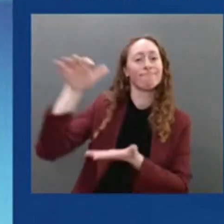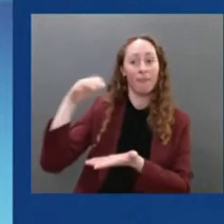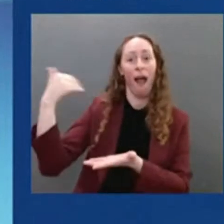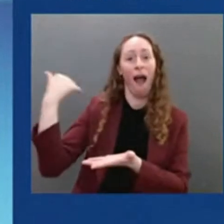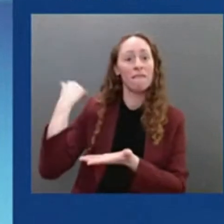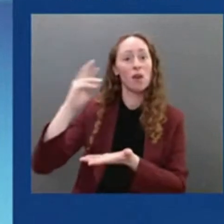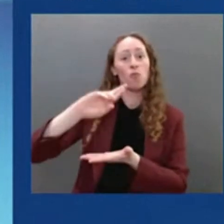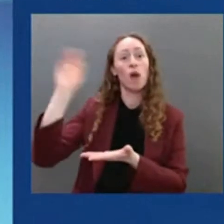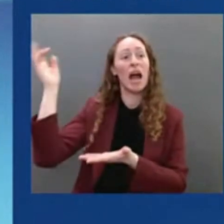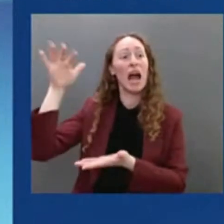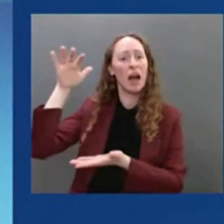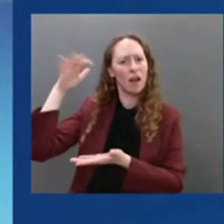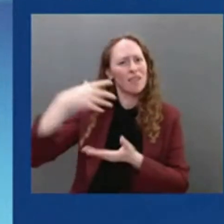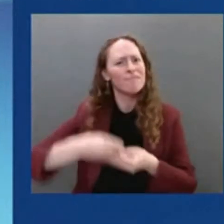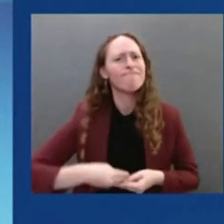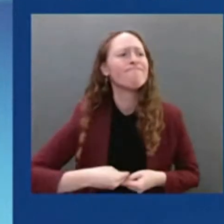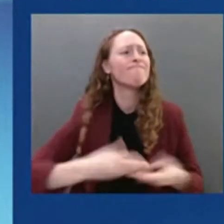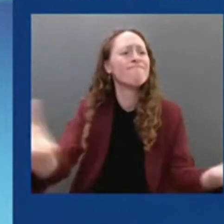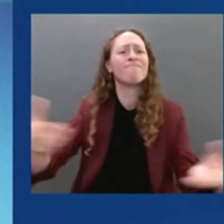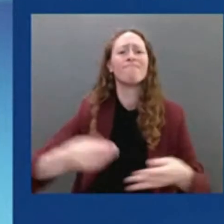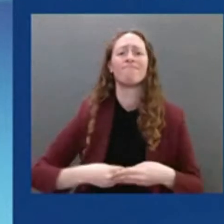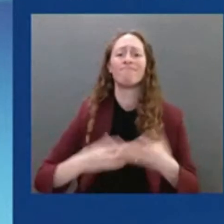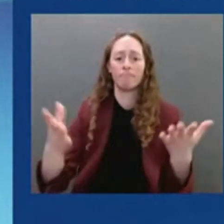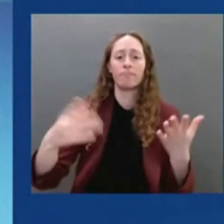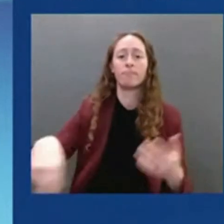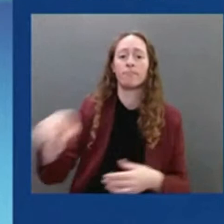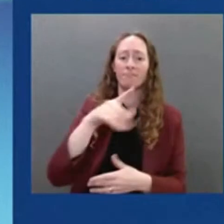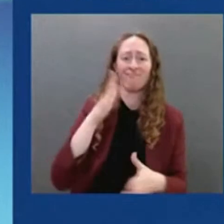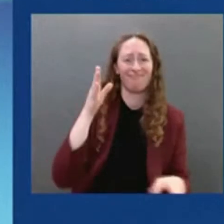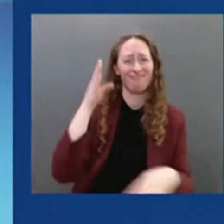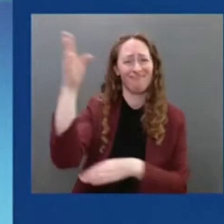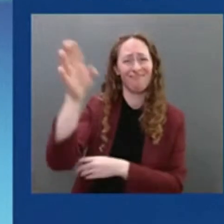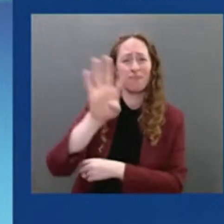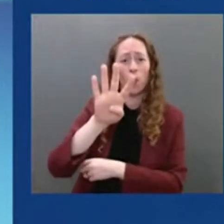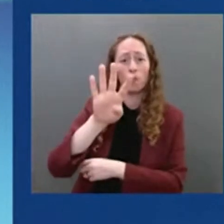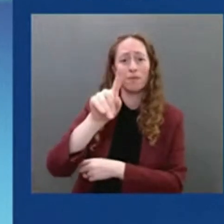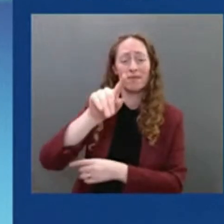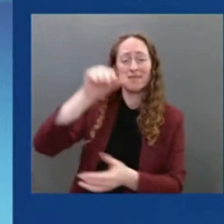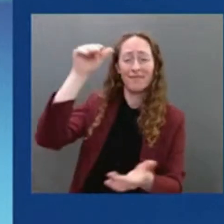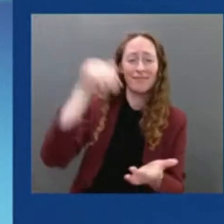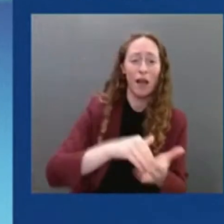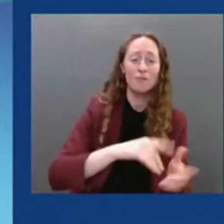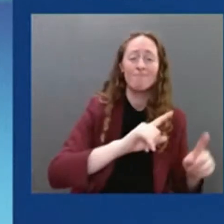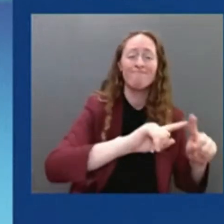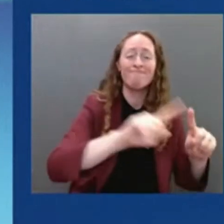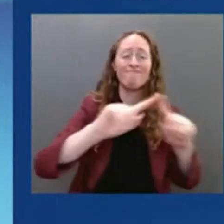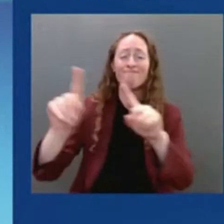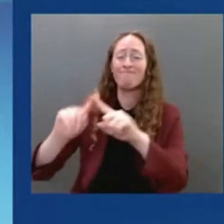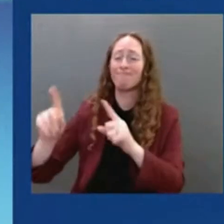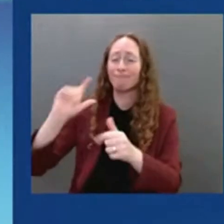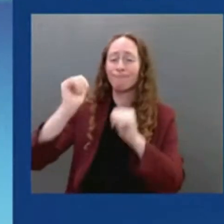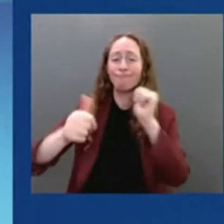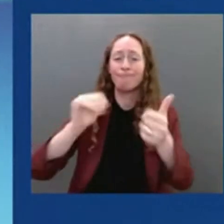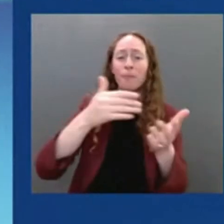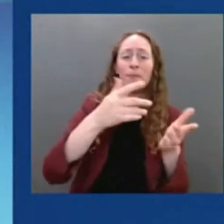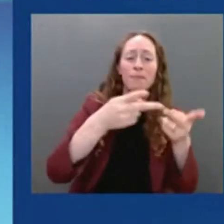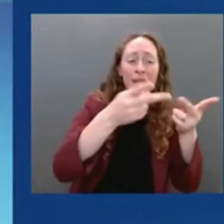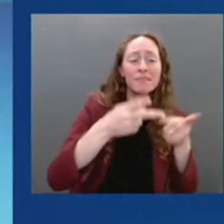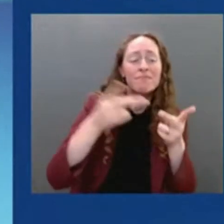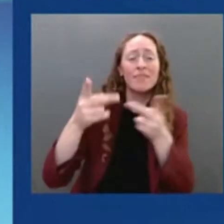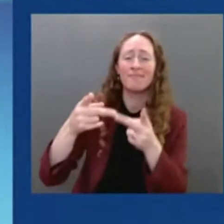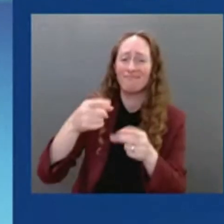than 41,000 locations across the country. And we've built up a large network of test-to-treat